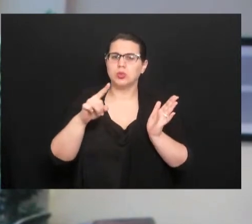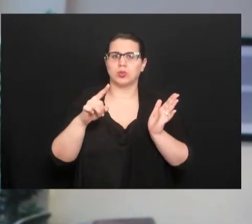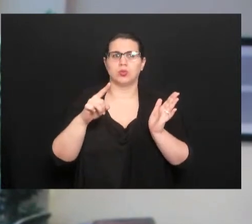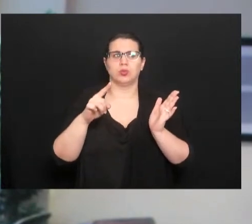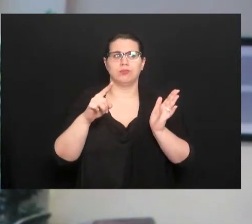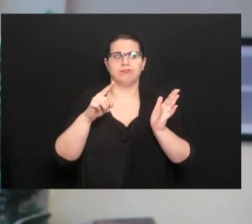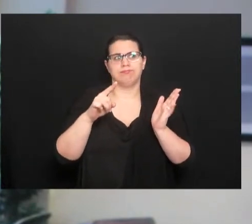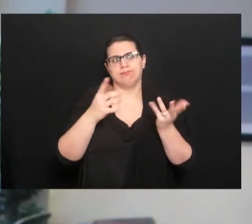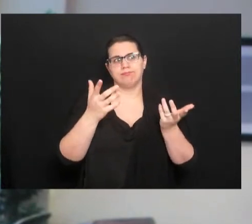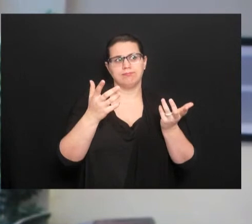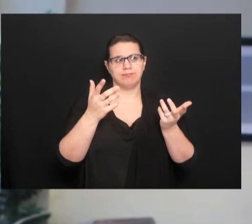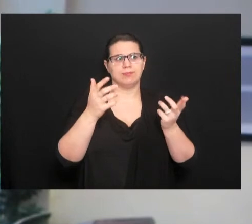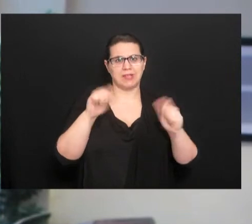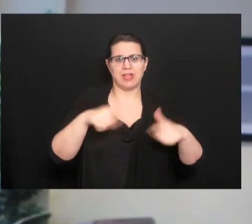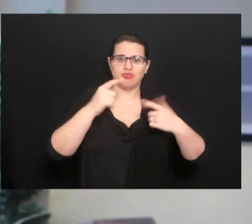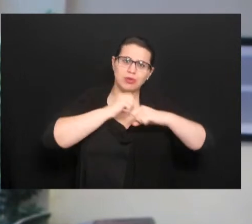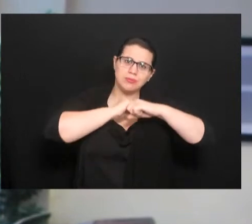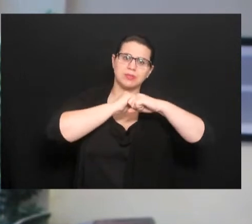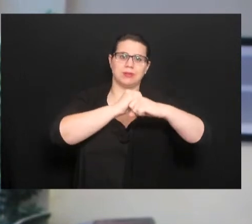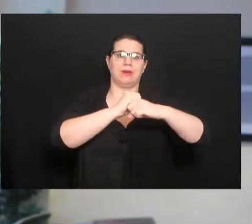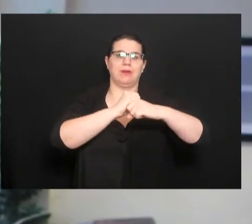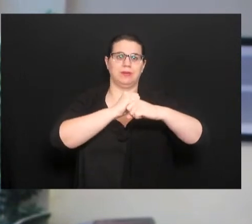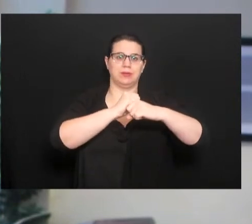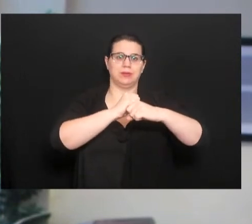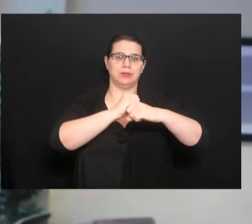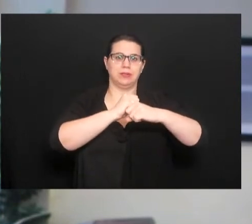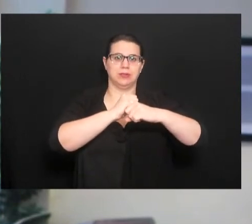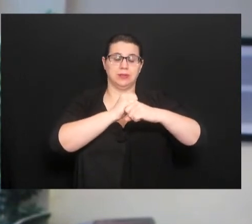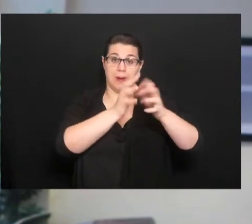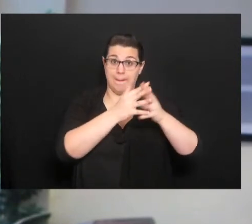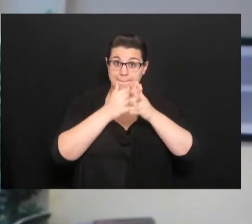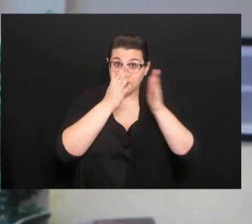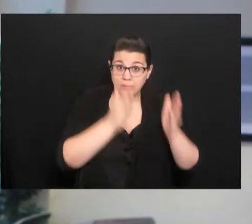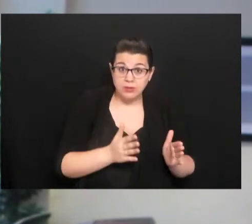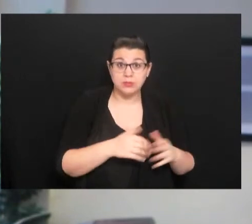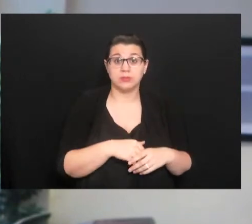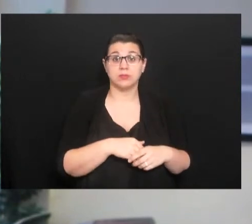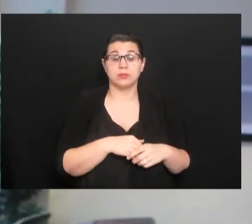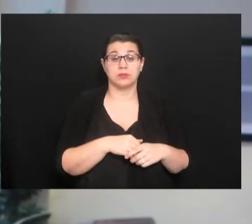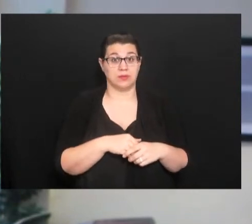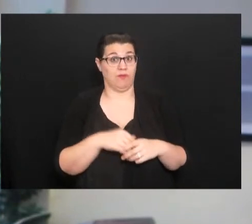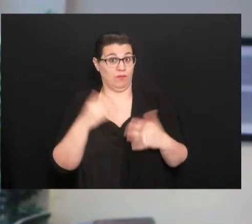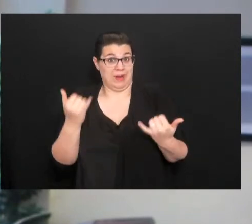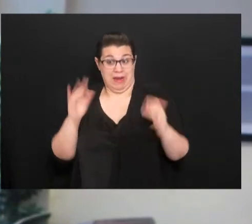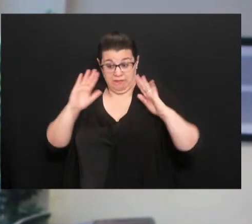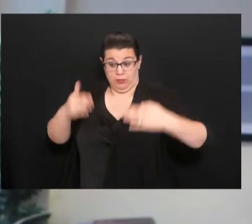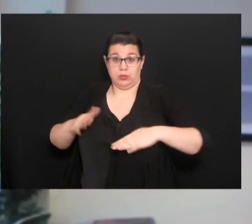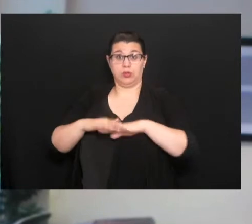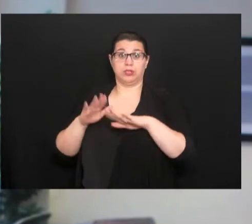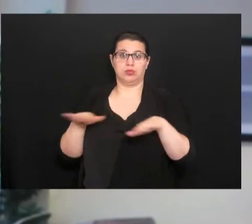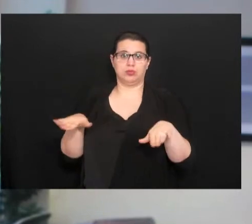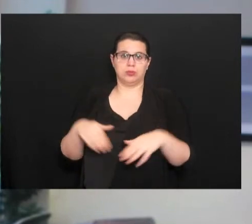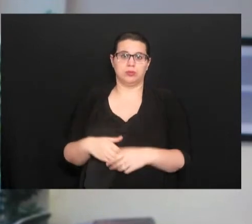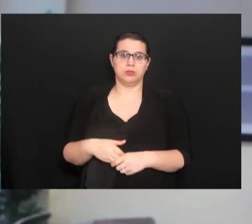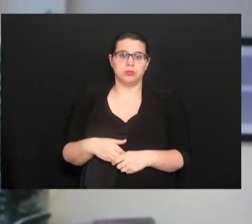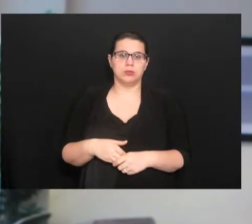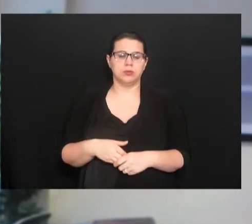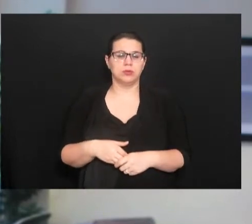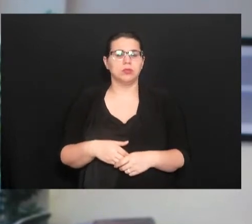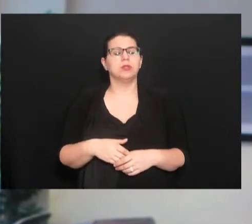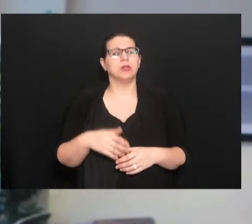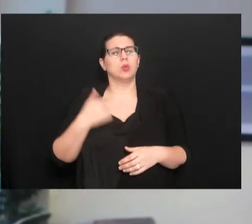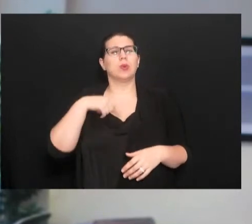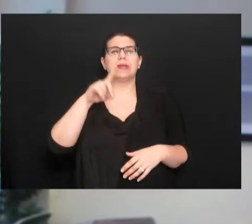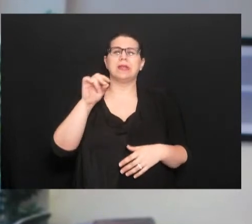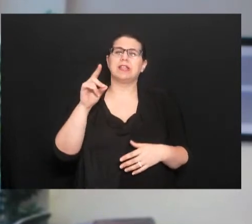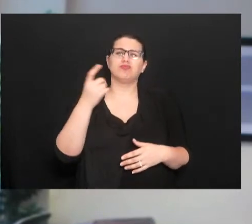for us to protect Americans and children in this case. And as we talked about a couple of press briefs